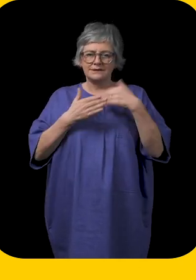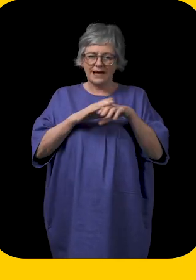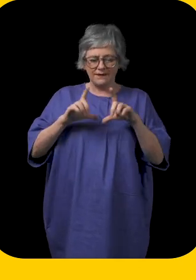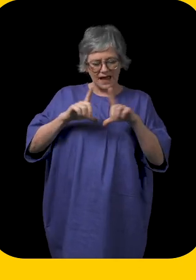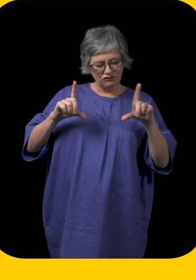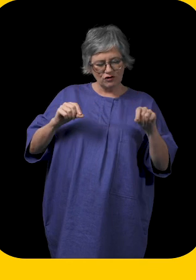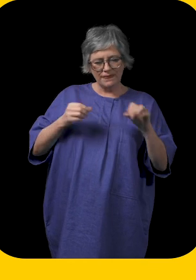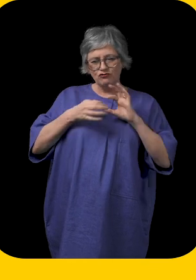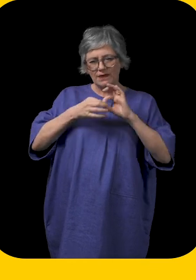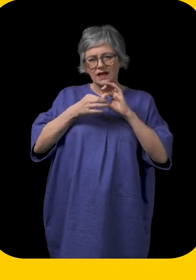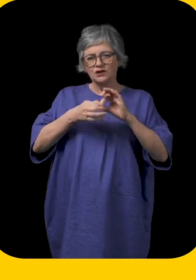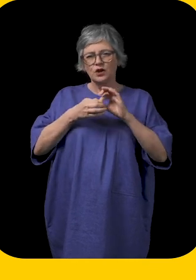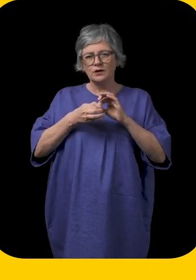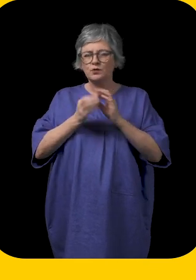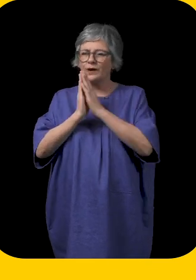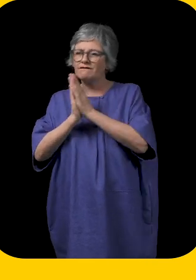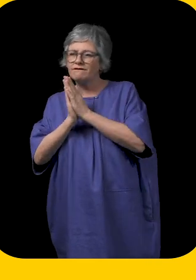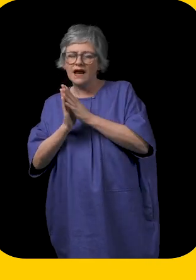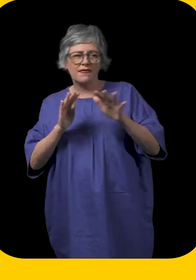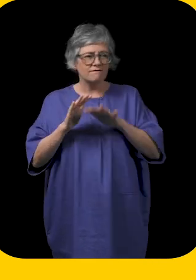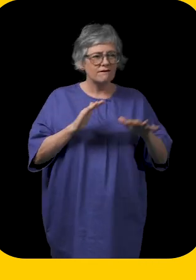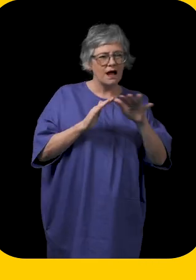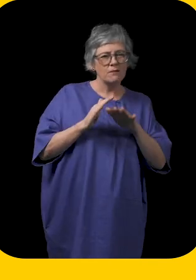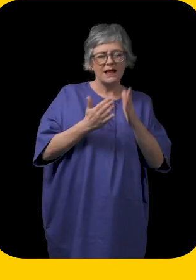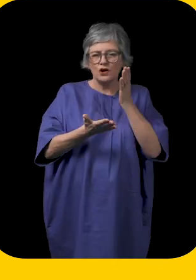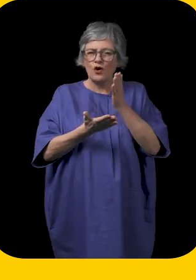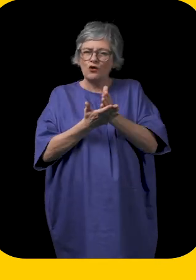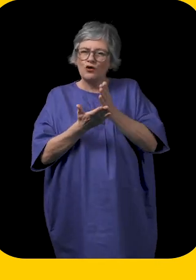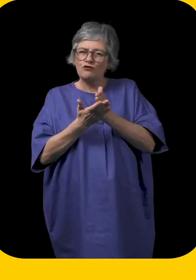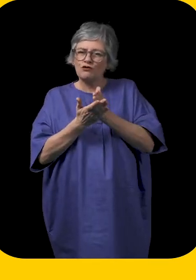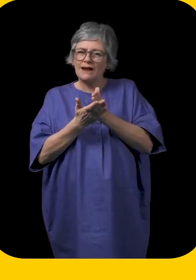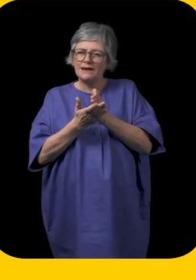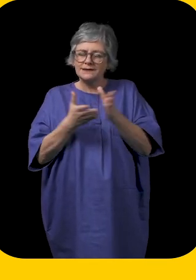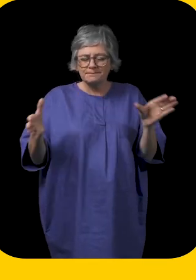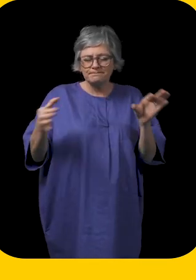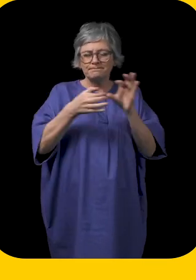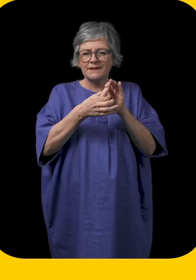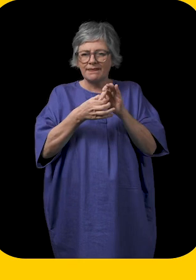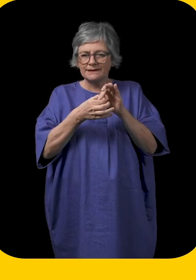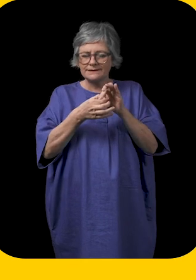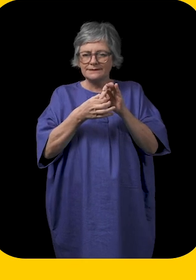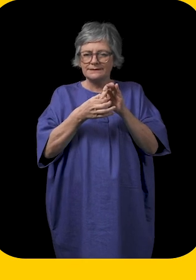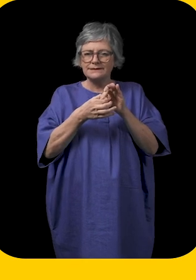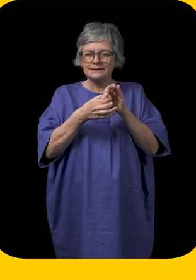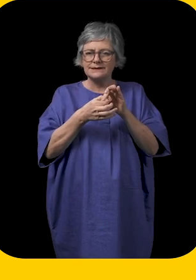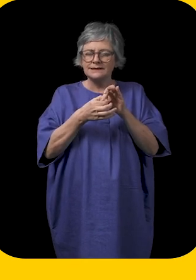extract, the relationship between faith and family is really inseparable, I guess, for me, in terms of,